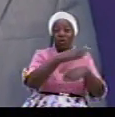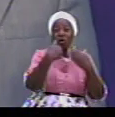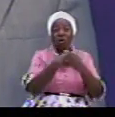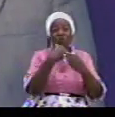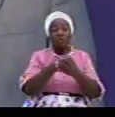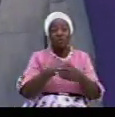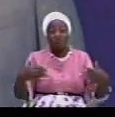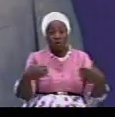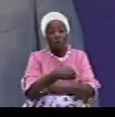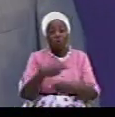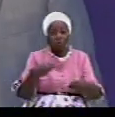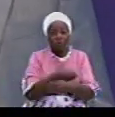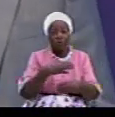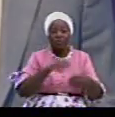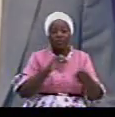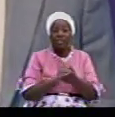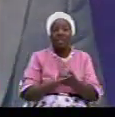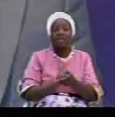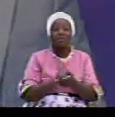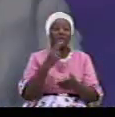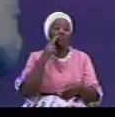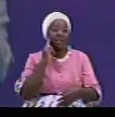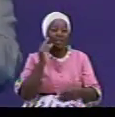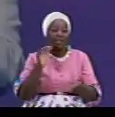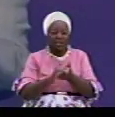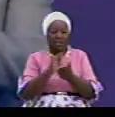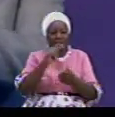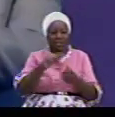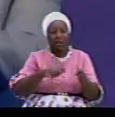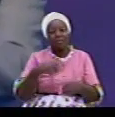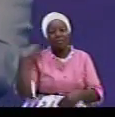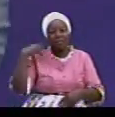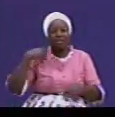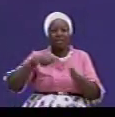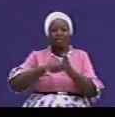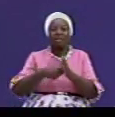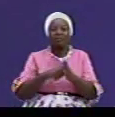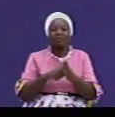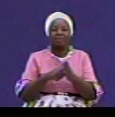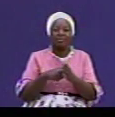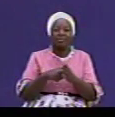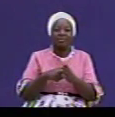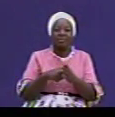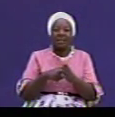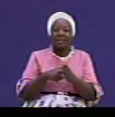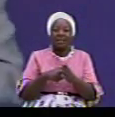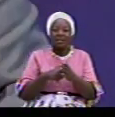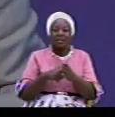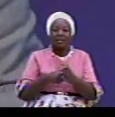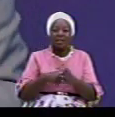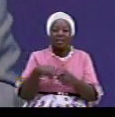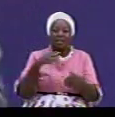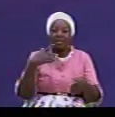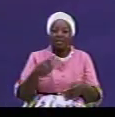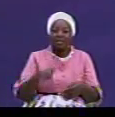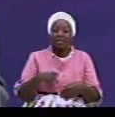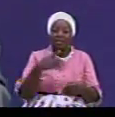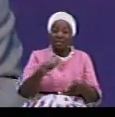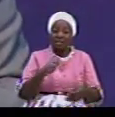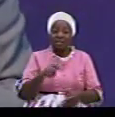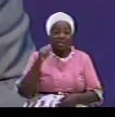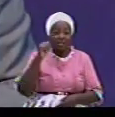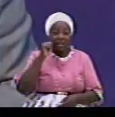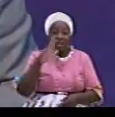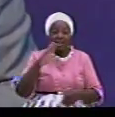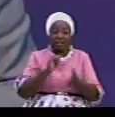hotel. That's the master key. The guest who is staying at that hotel has the key to